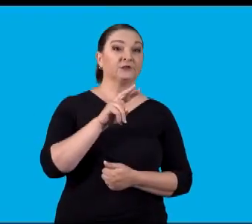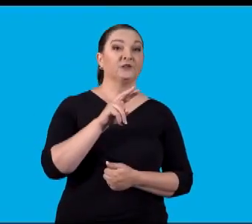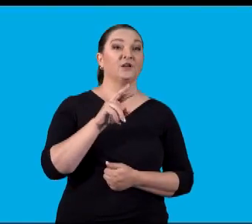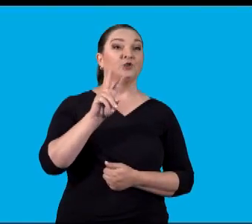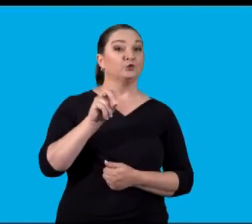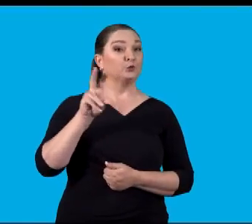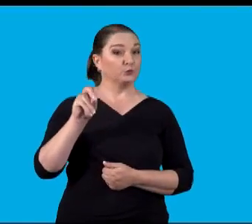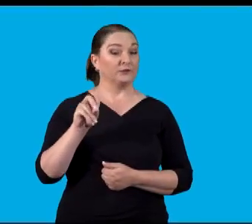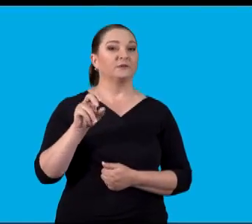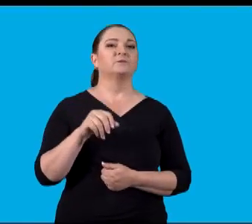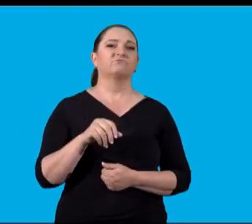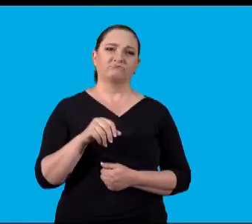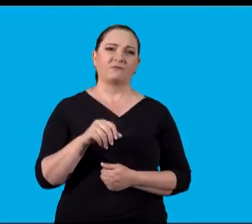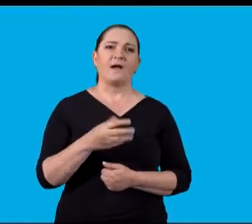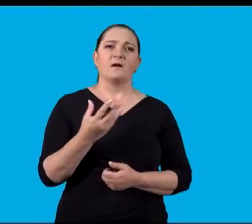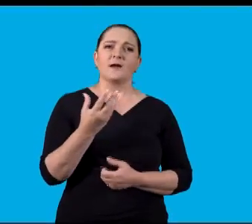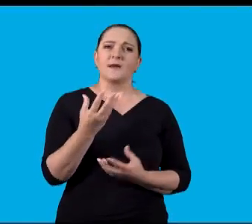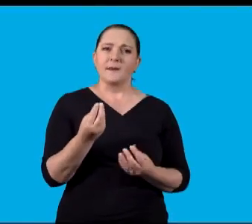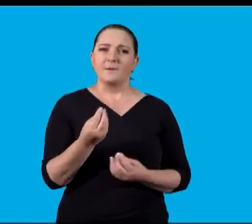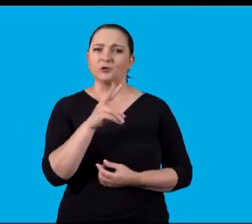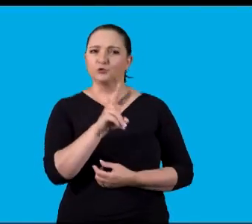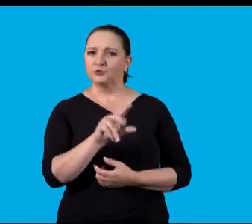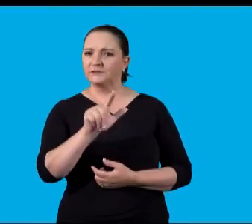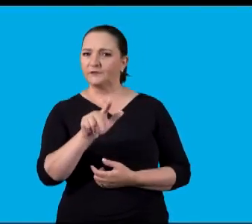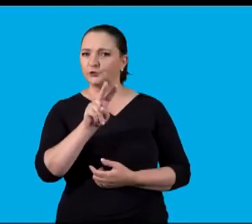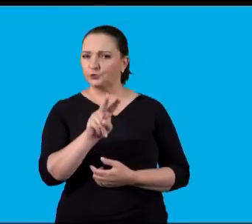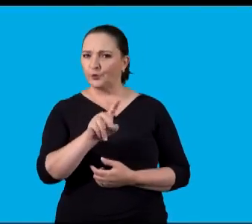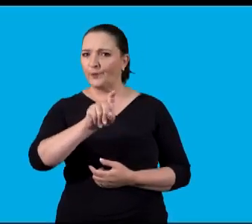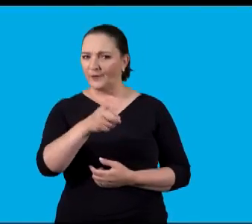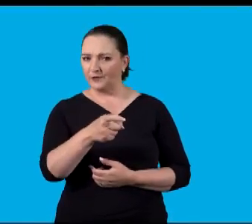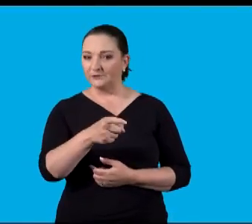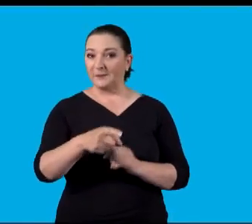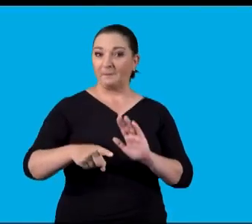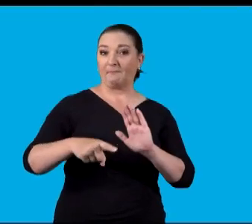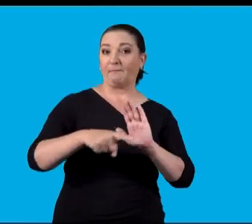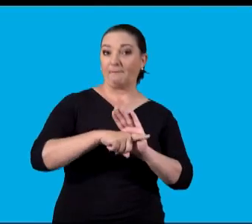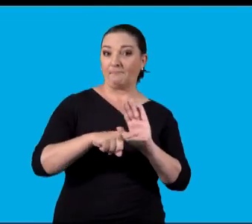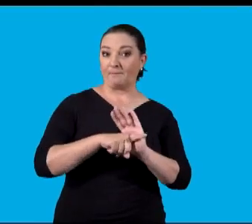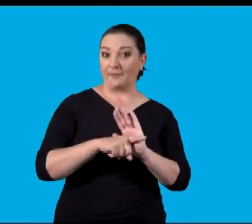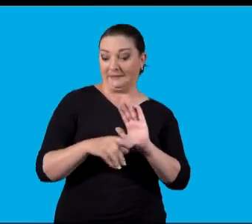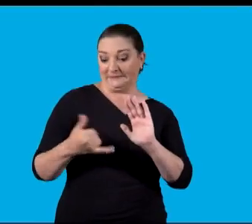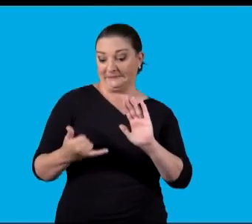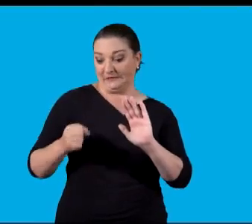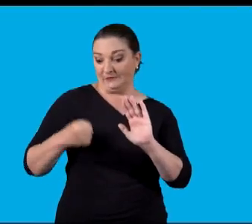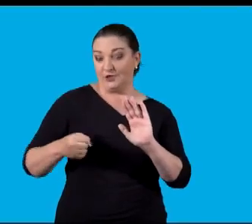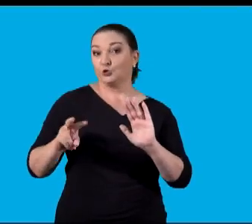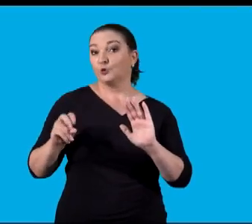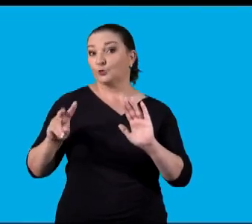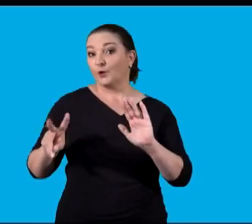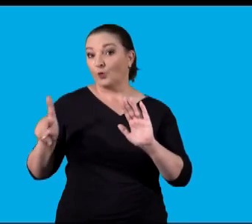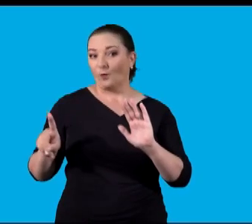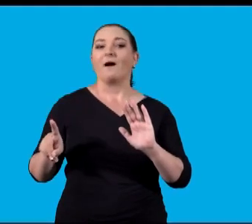is 2020. You have your 272,000. Then you say minus your current year,